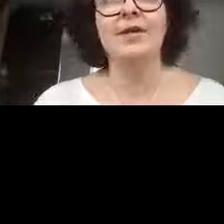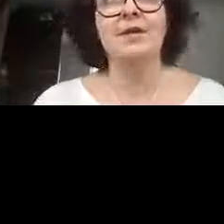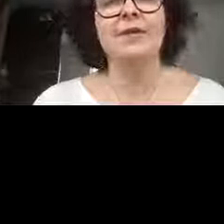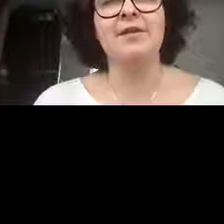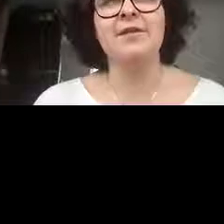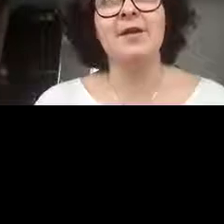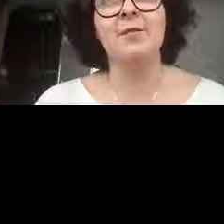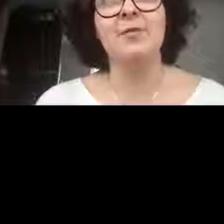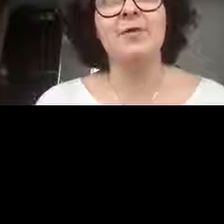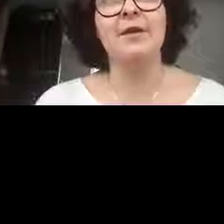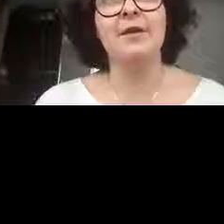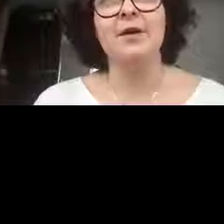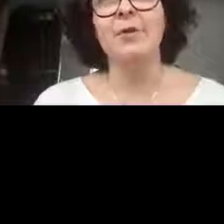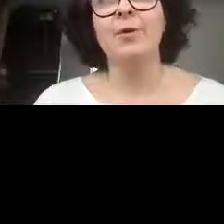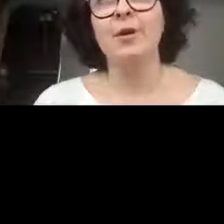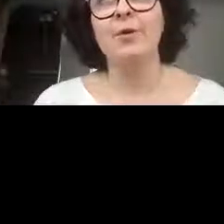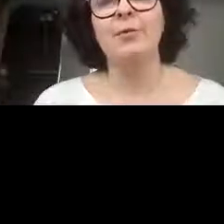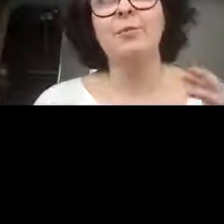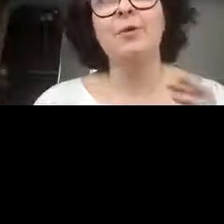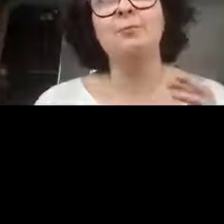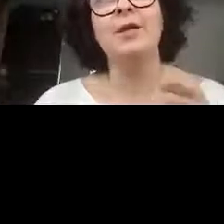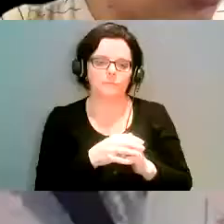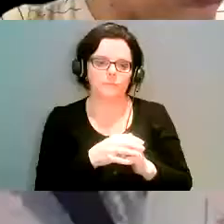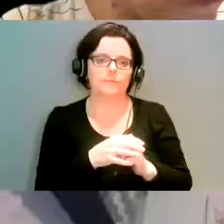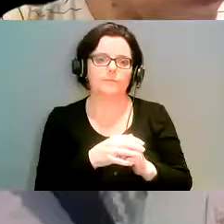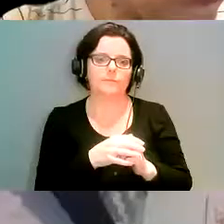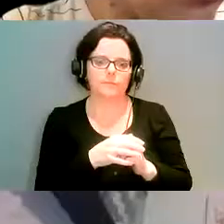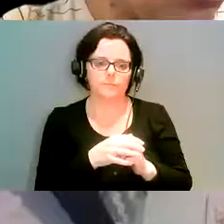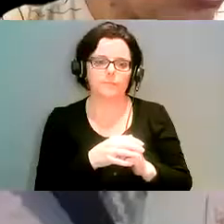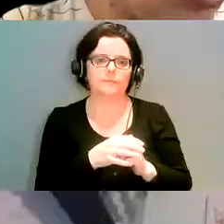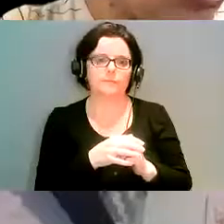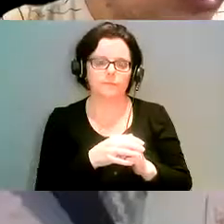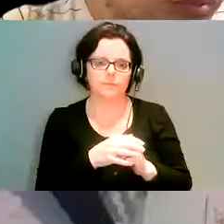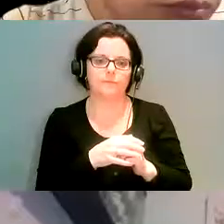think that some of the when we